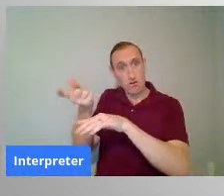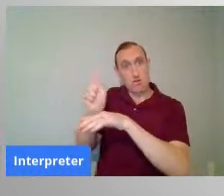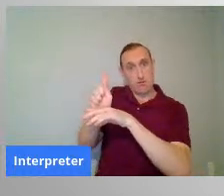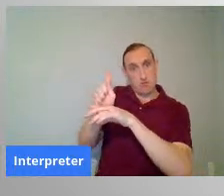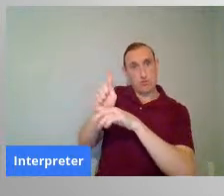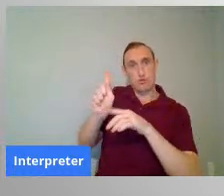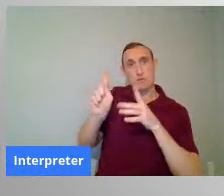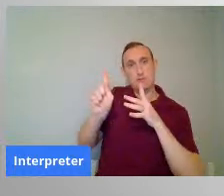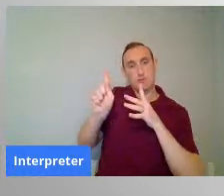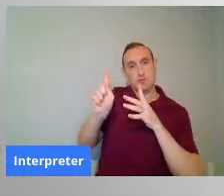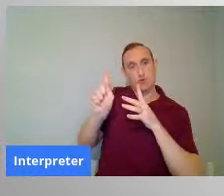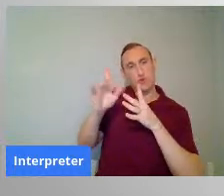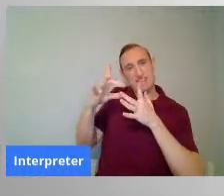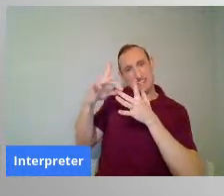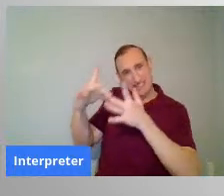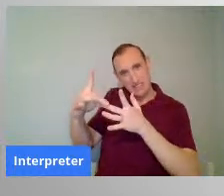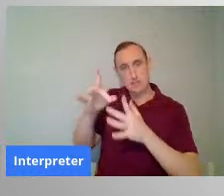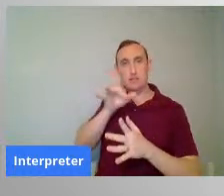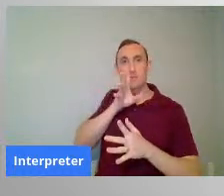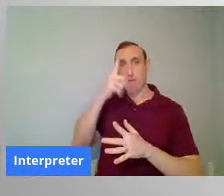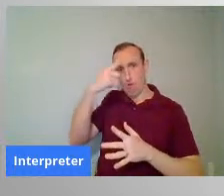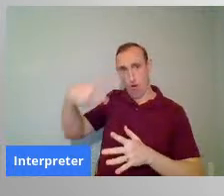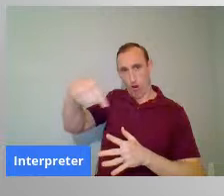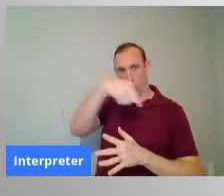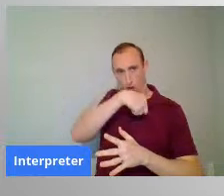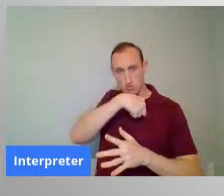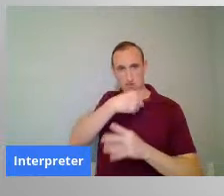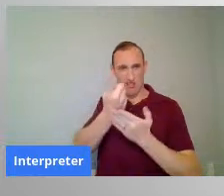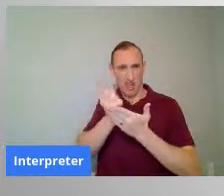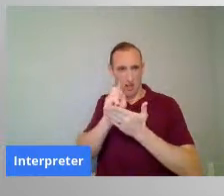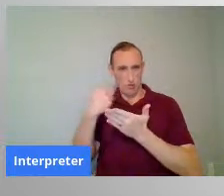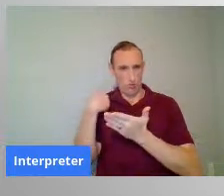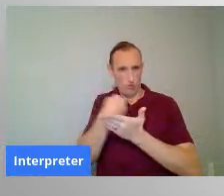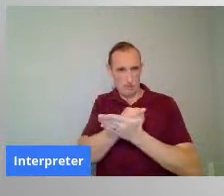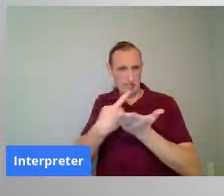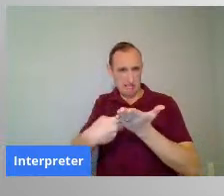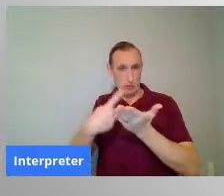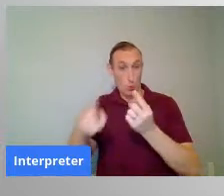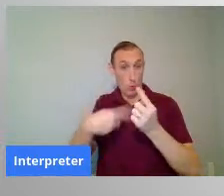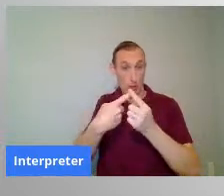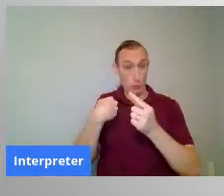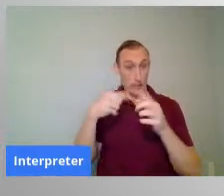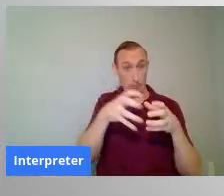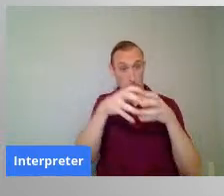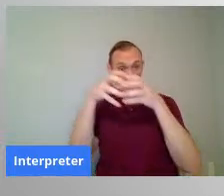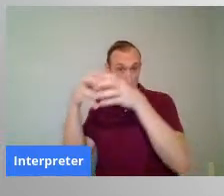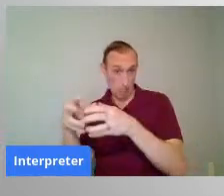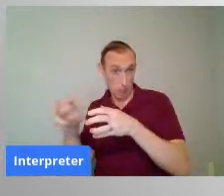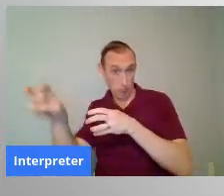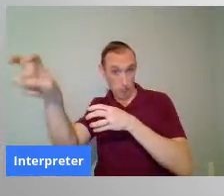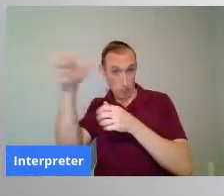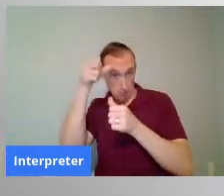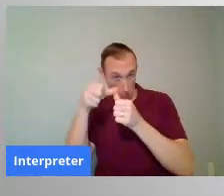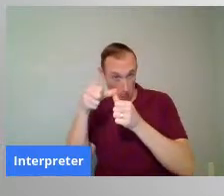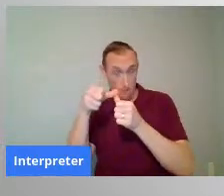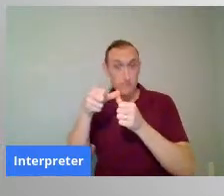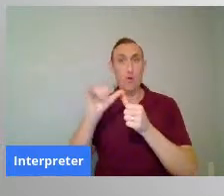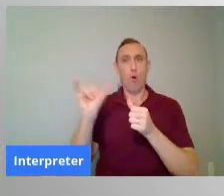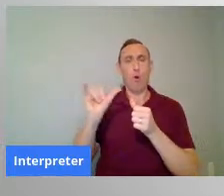think we discussed that in our retreat last week. We also talked about having a rotating board